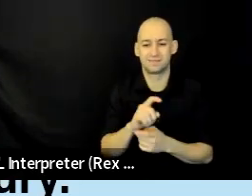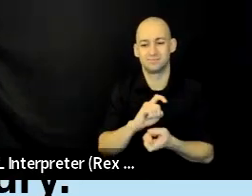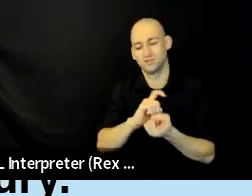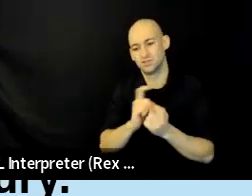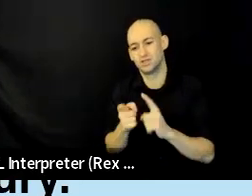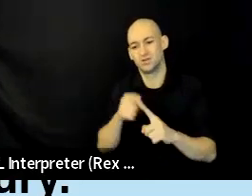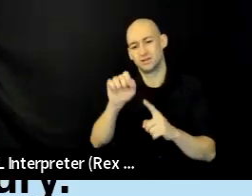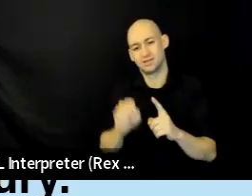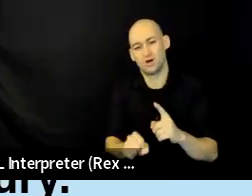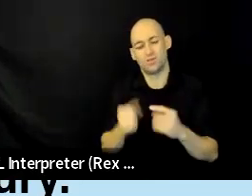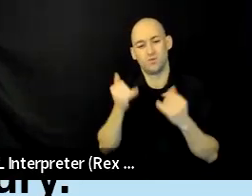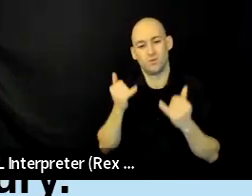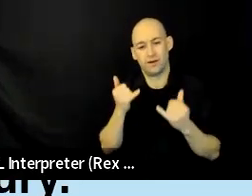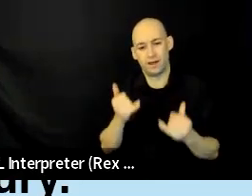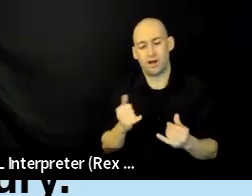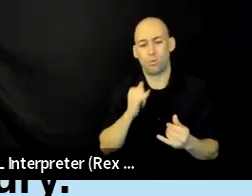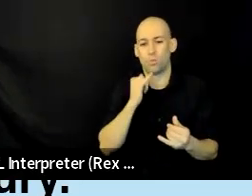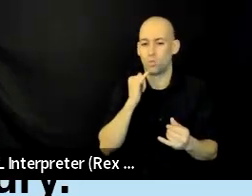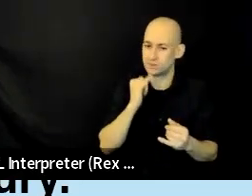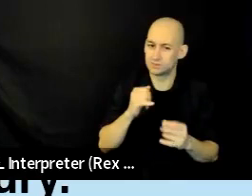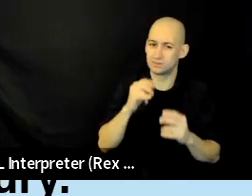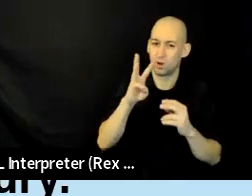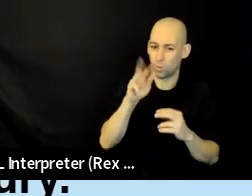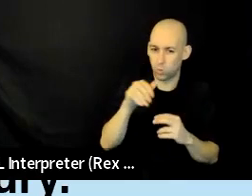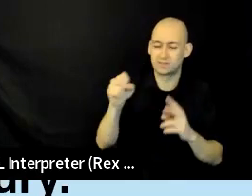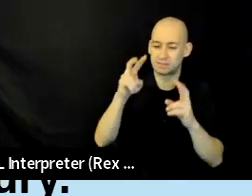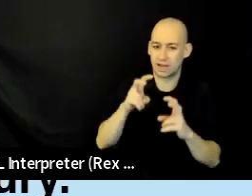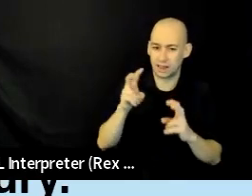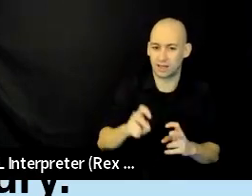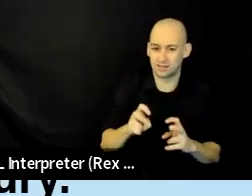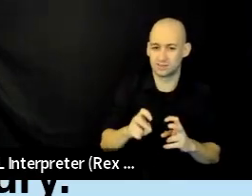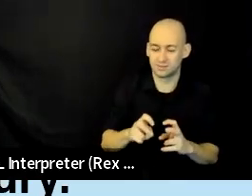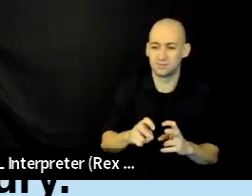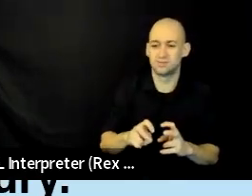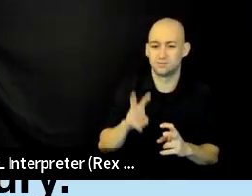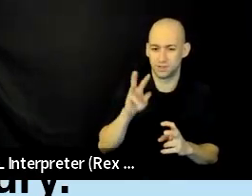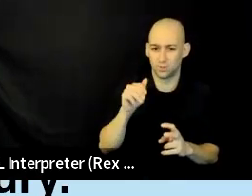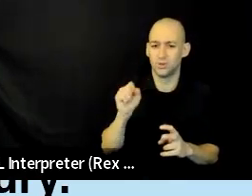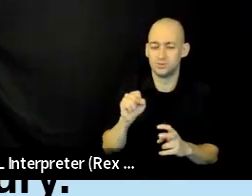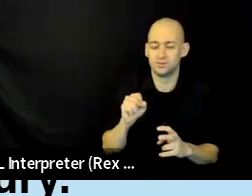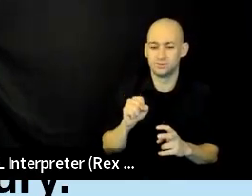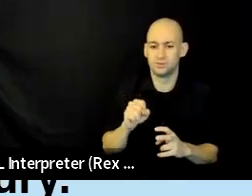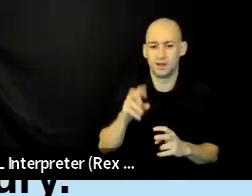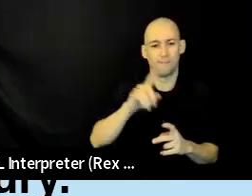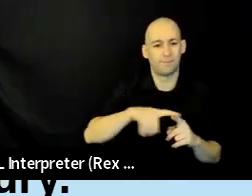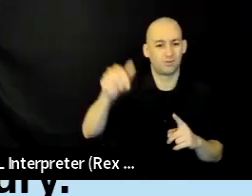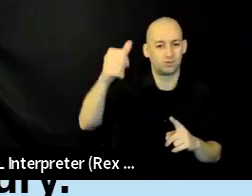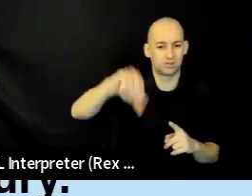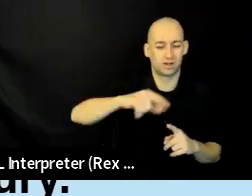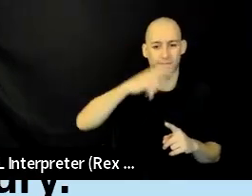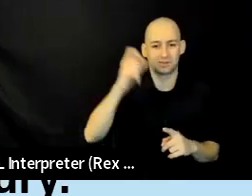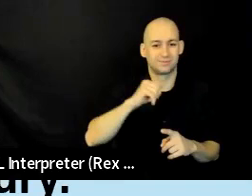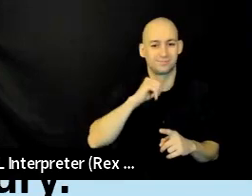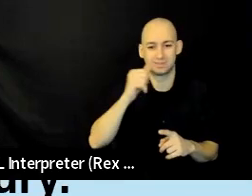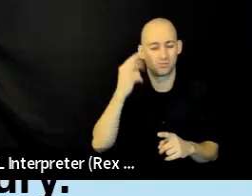of current location was analyzed during project approval and environmental document phase and was rejected because it is not